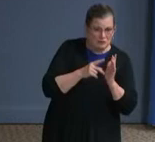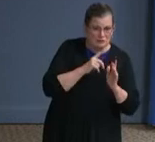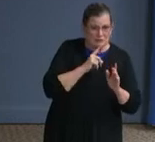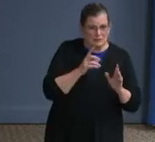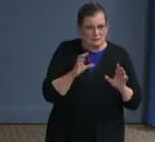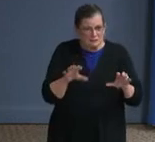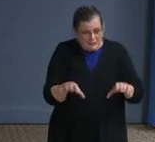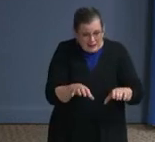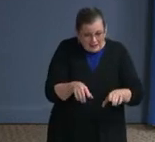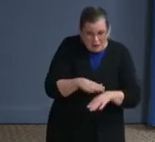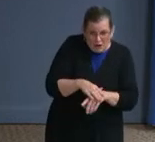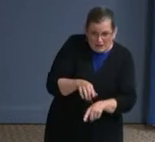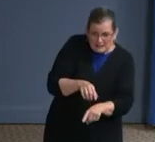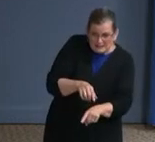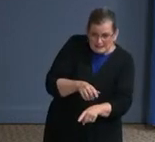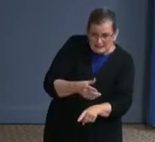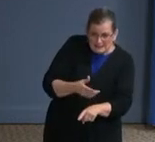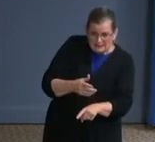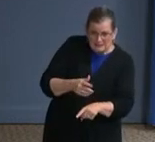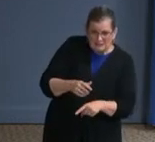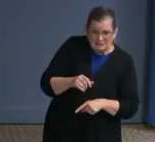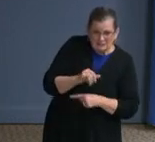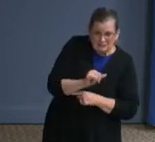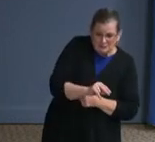it in January or February.